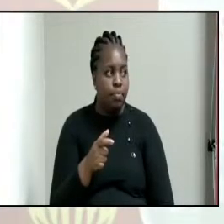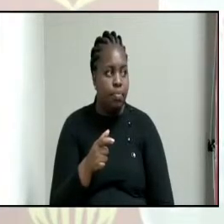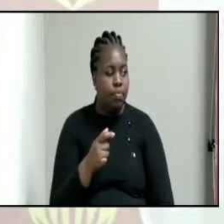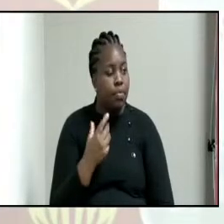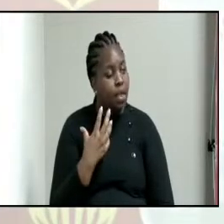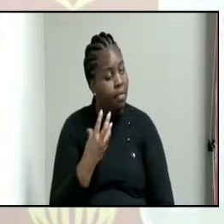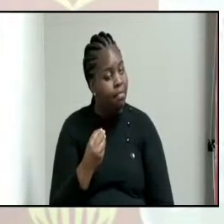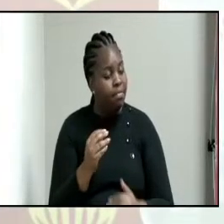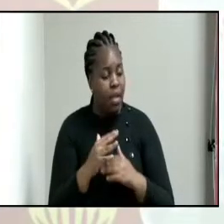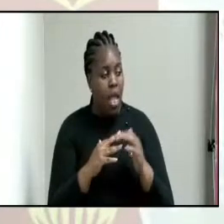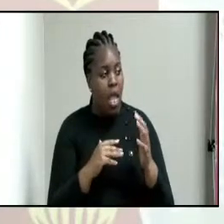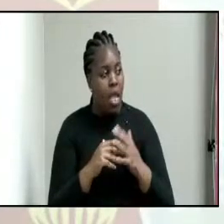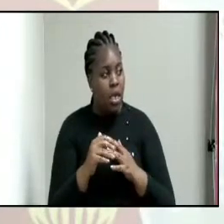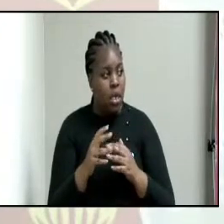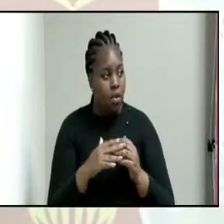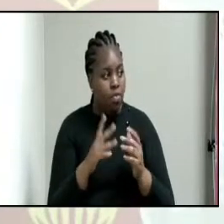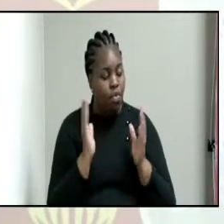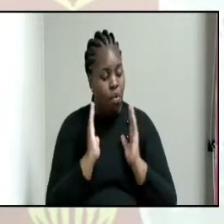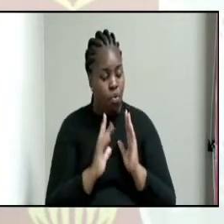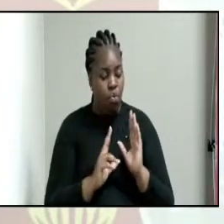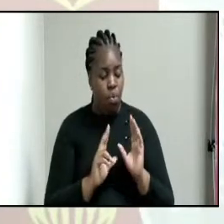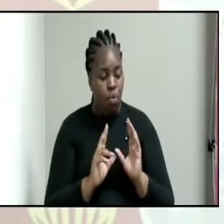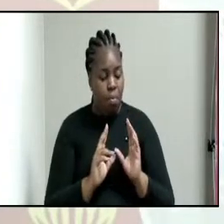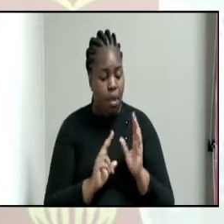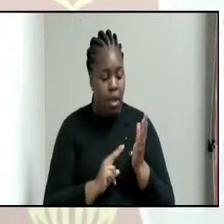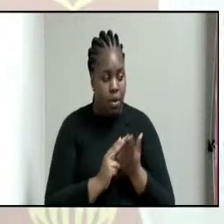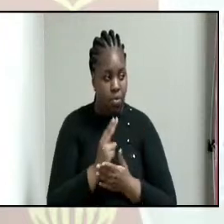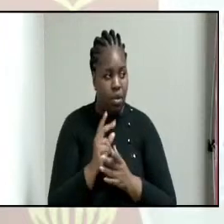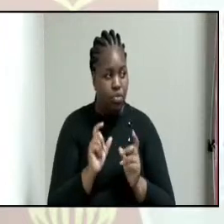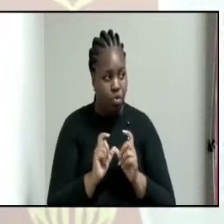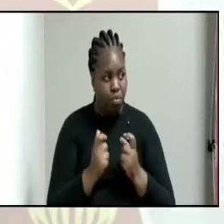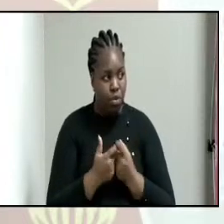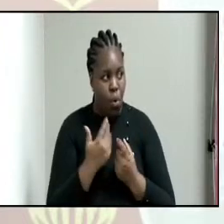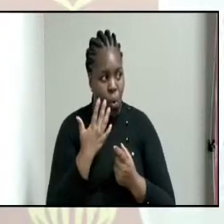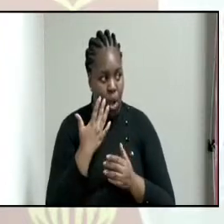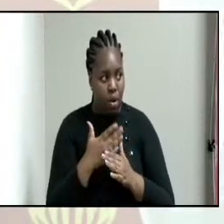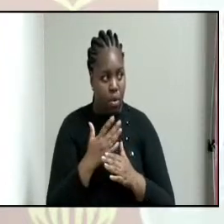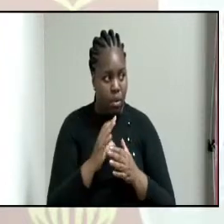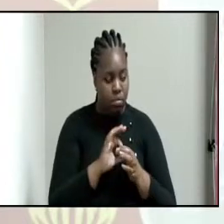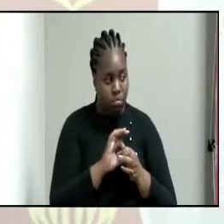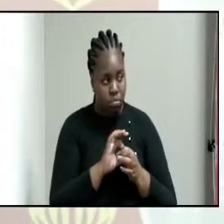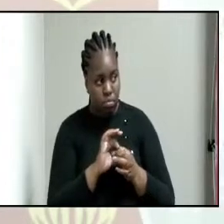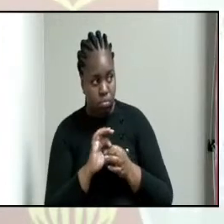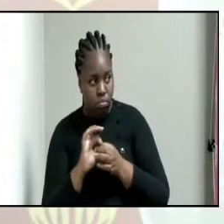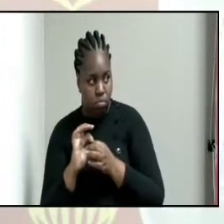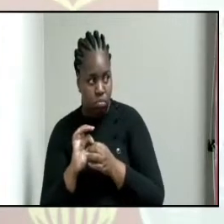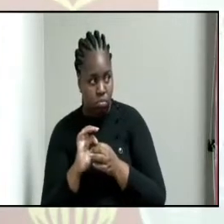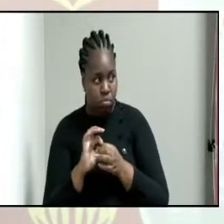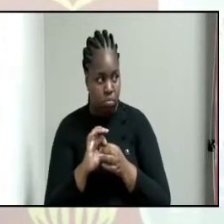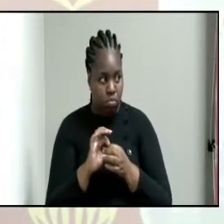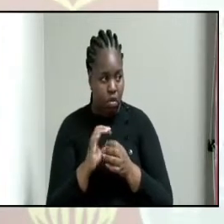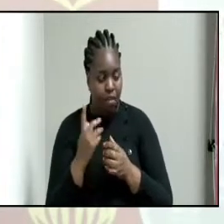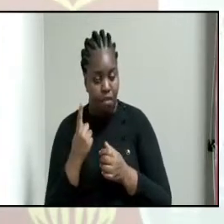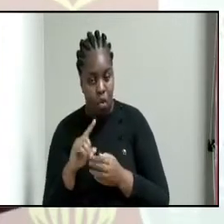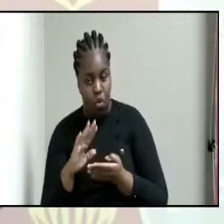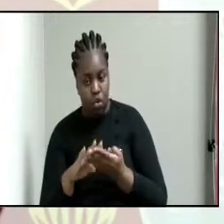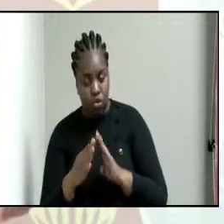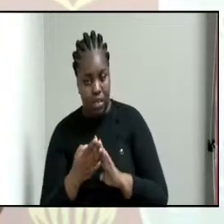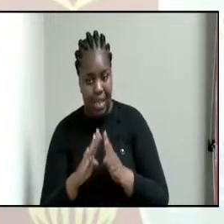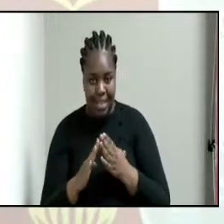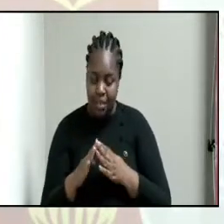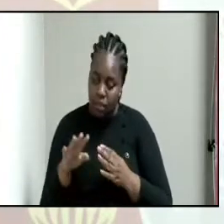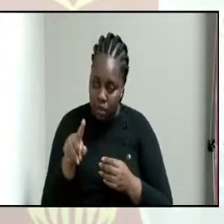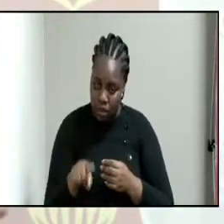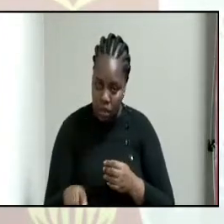harm when the Human Rights Commission works hand in glove with civil societies that